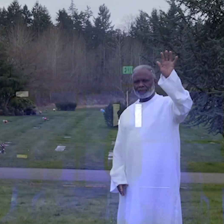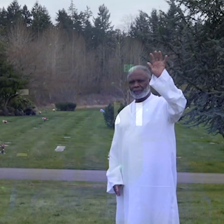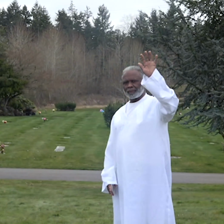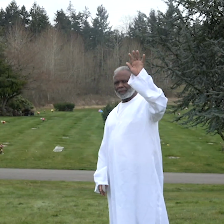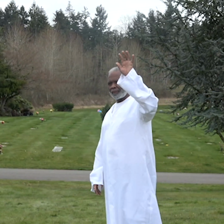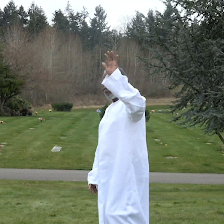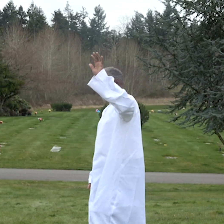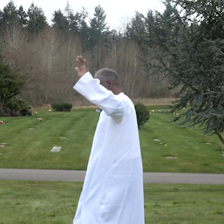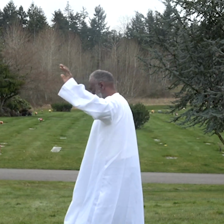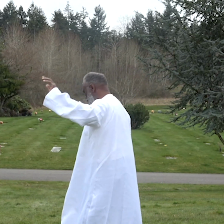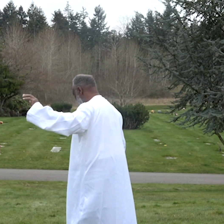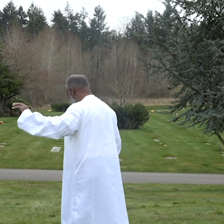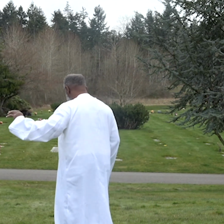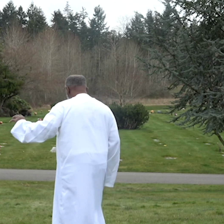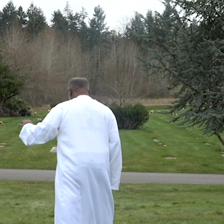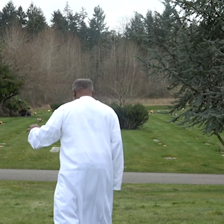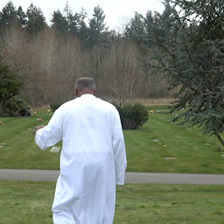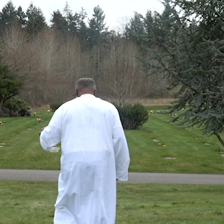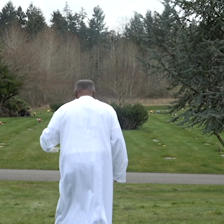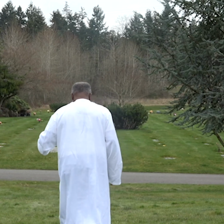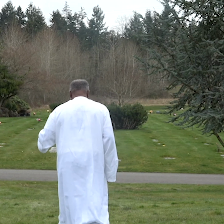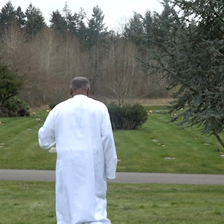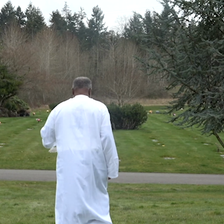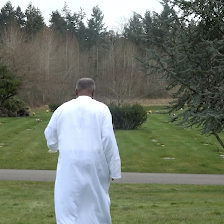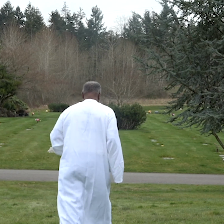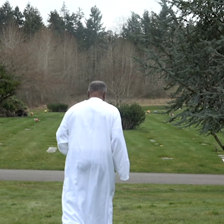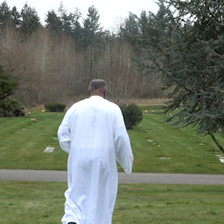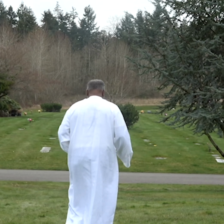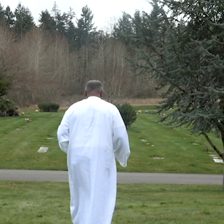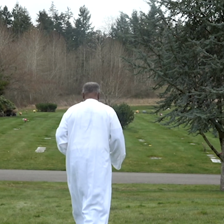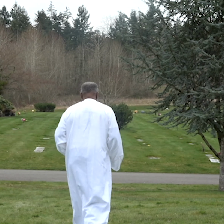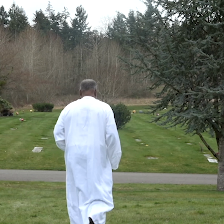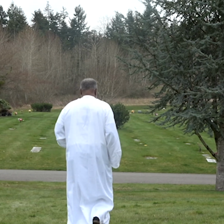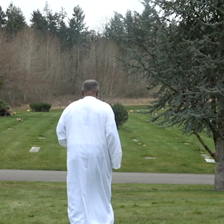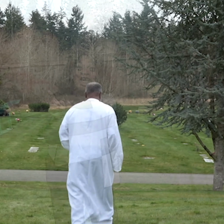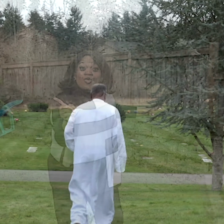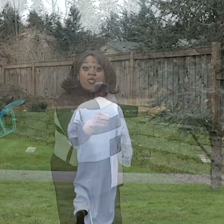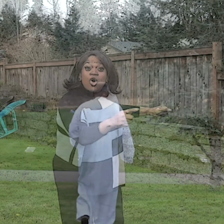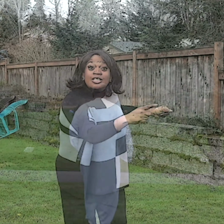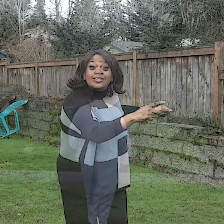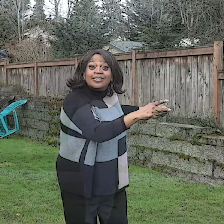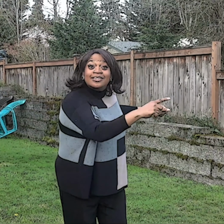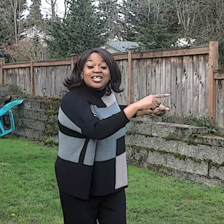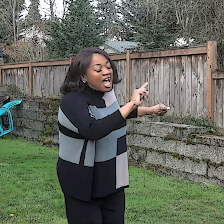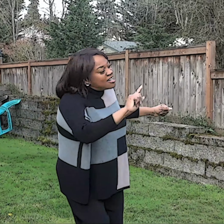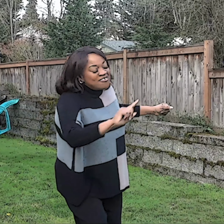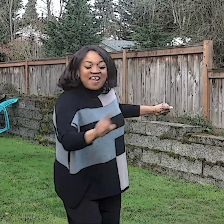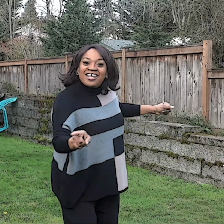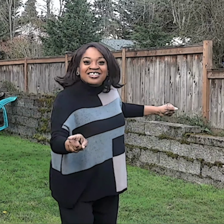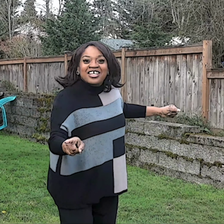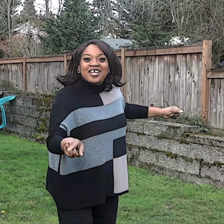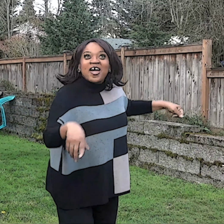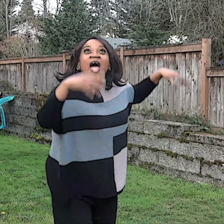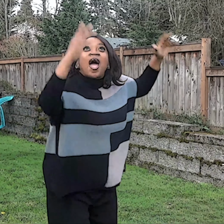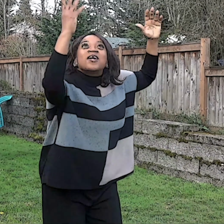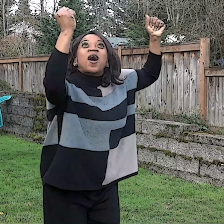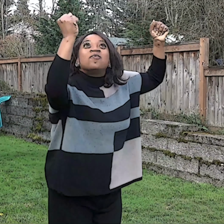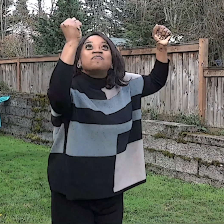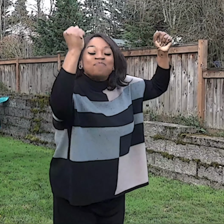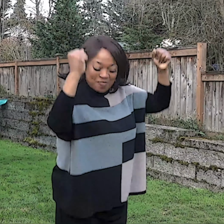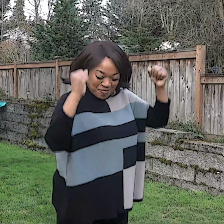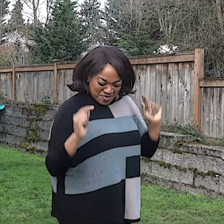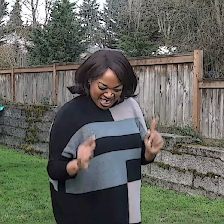Baptist Church Sunday School superintendent, who had a vision about how she wanted this year's Easter program to be presented. However,